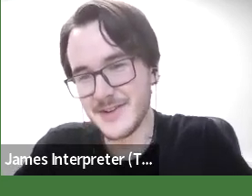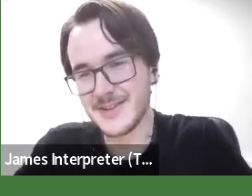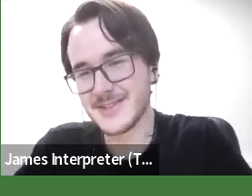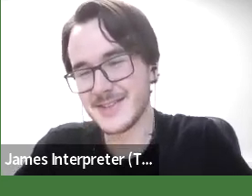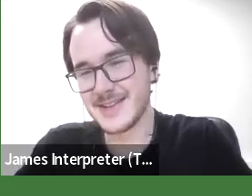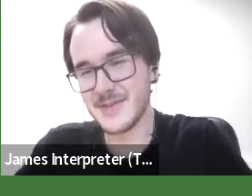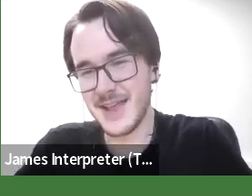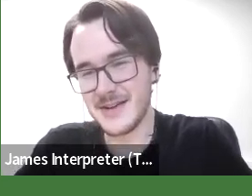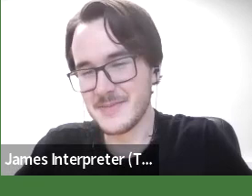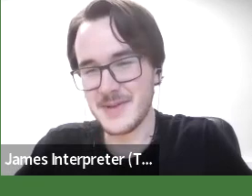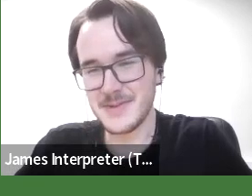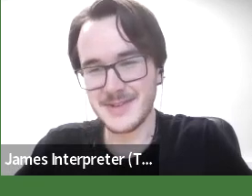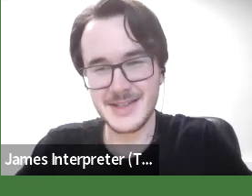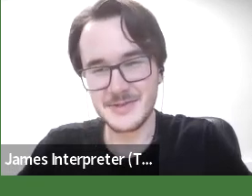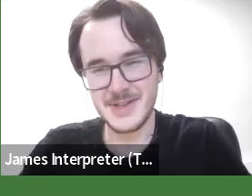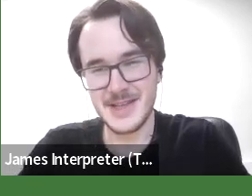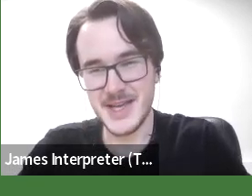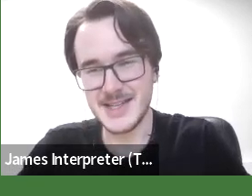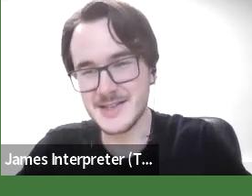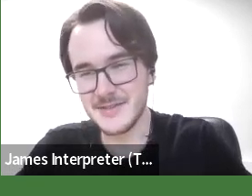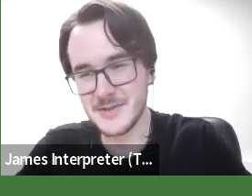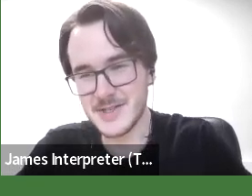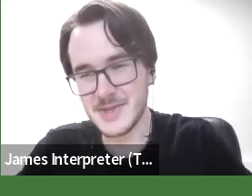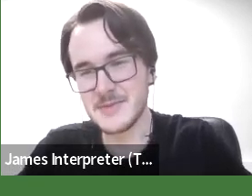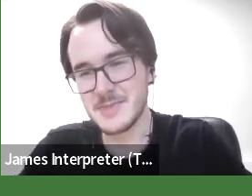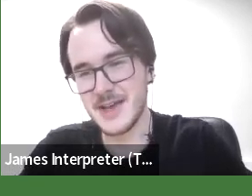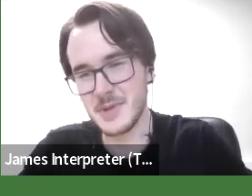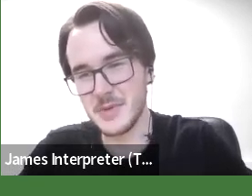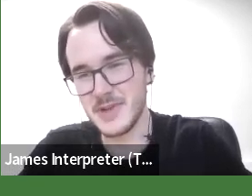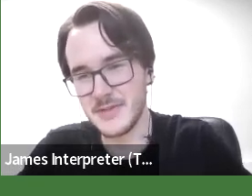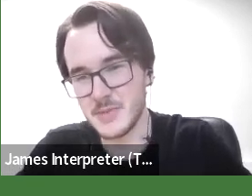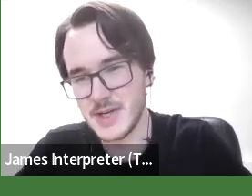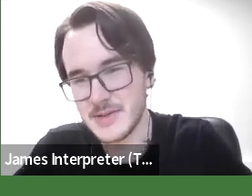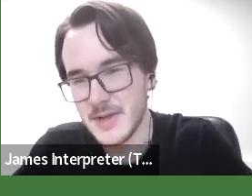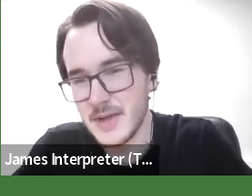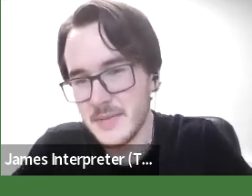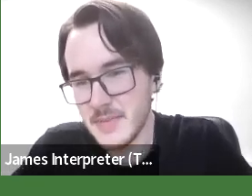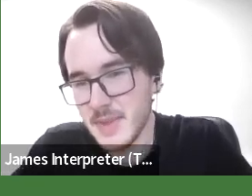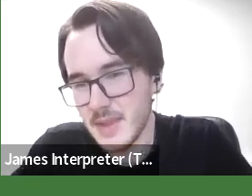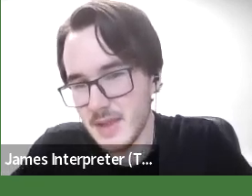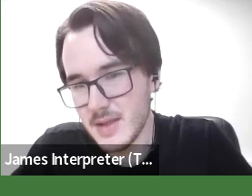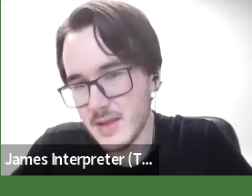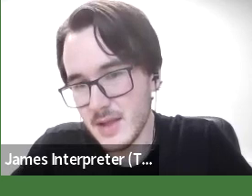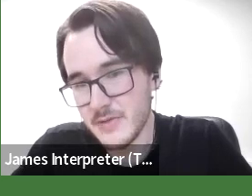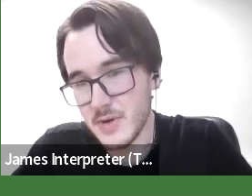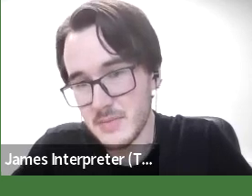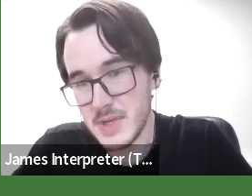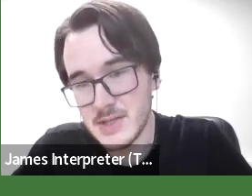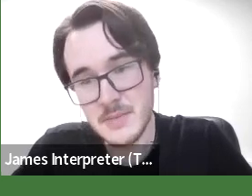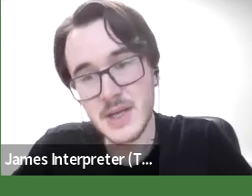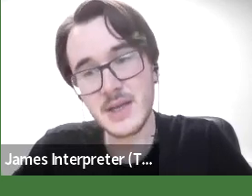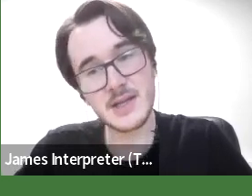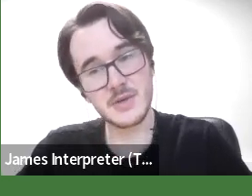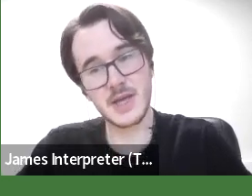Again, if you're hearing people, you don't really pay attention to the floor. Sometimes deaf people, we feel the vibration. If we're